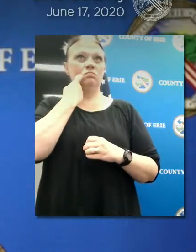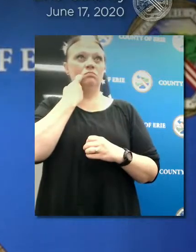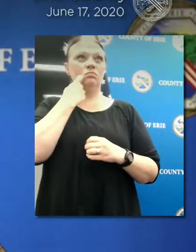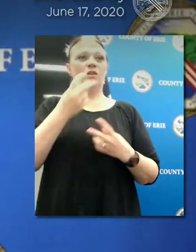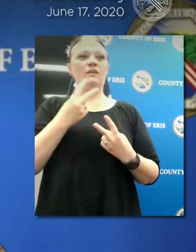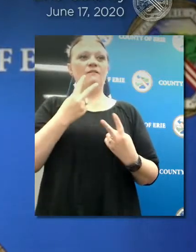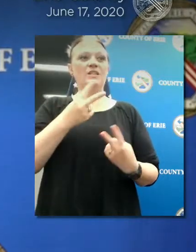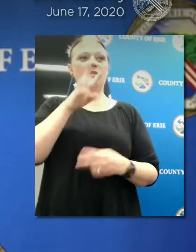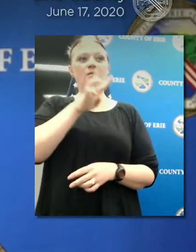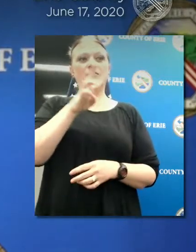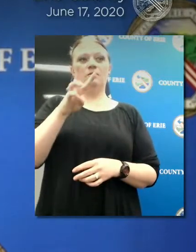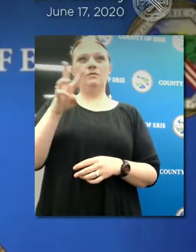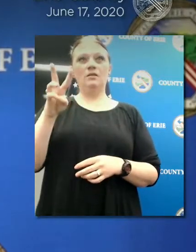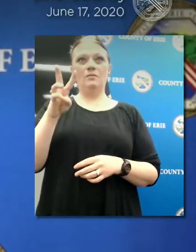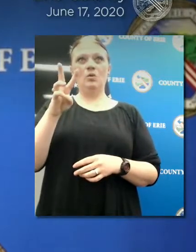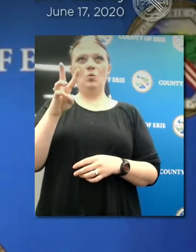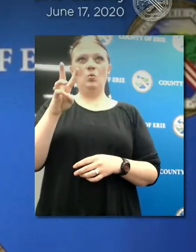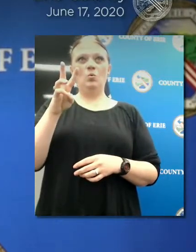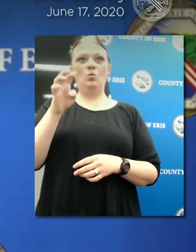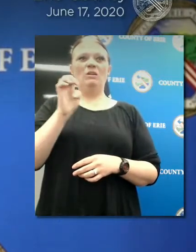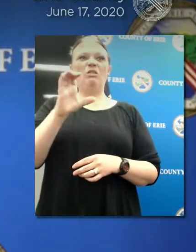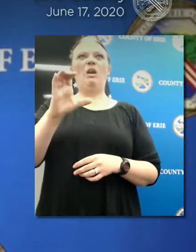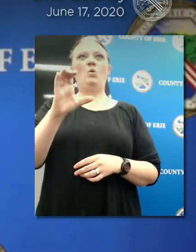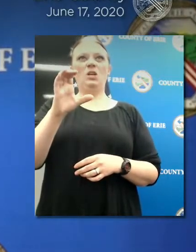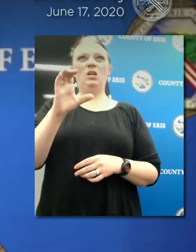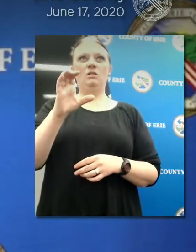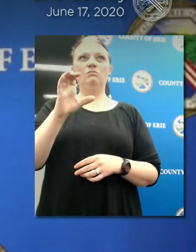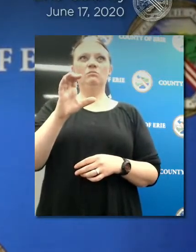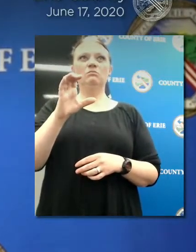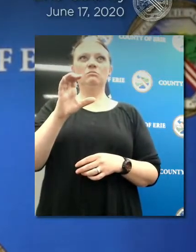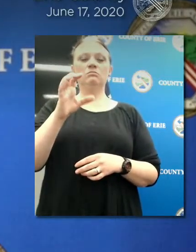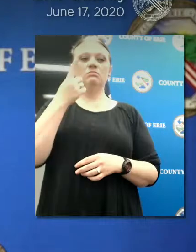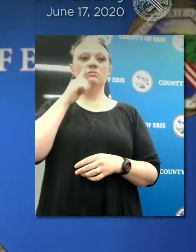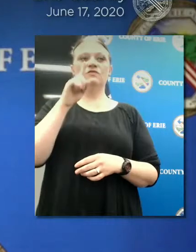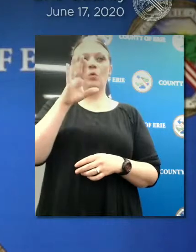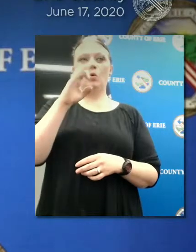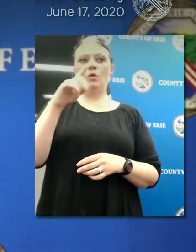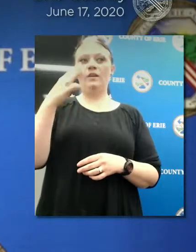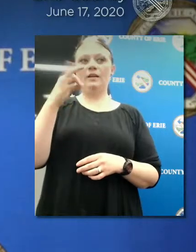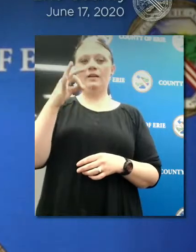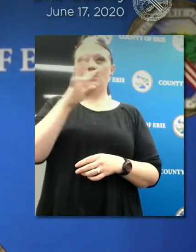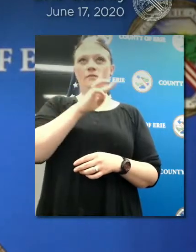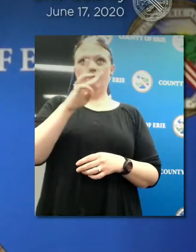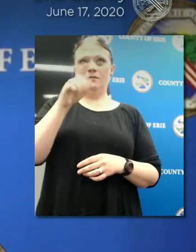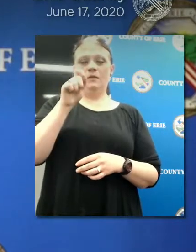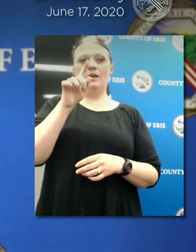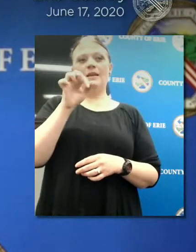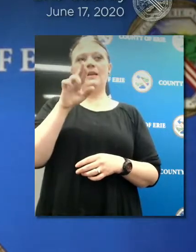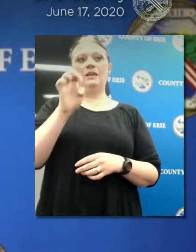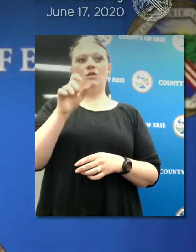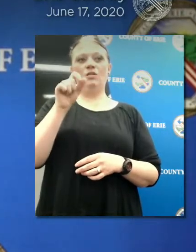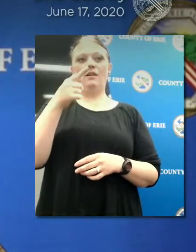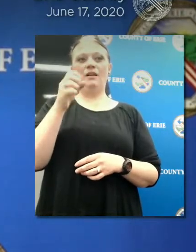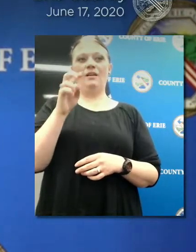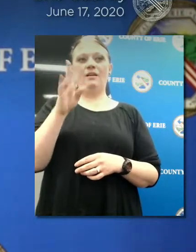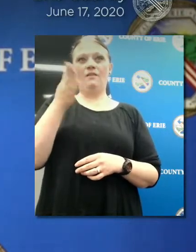County website to give information around COVID-19 at